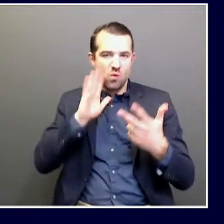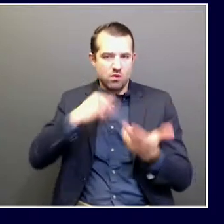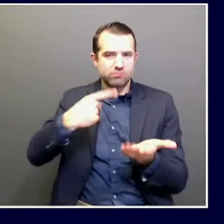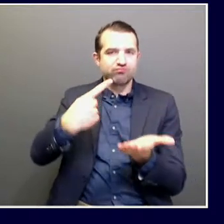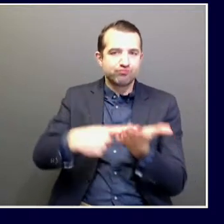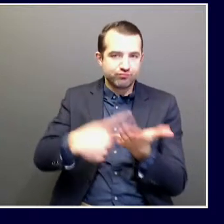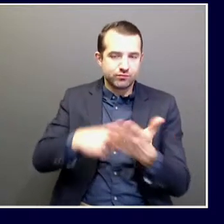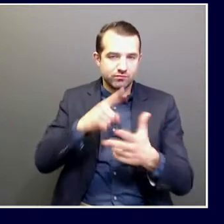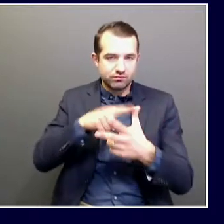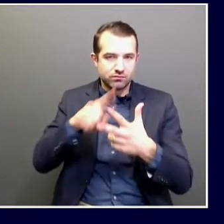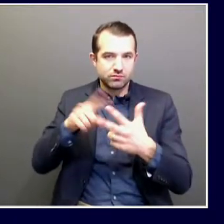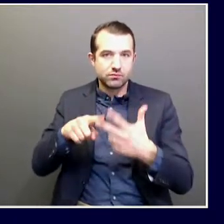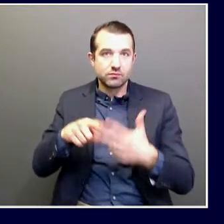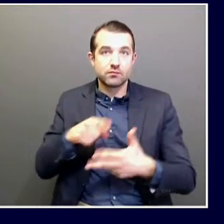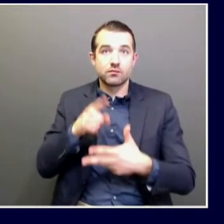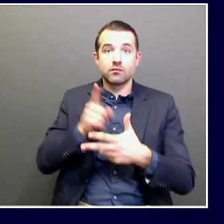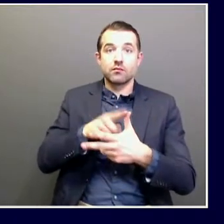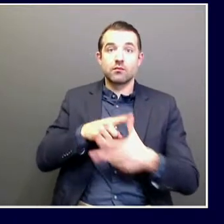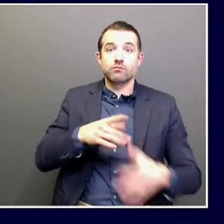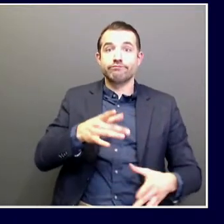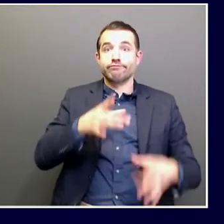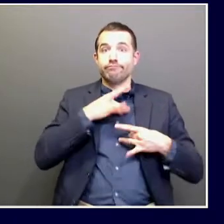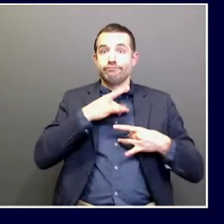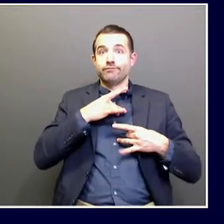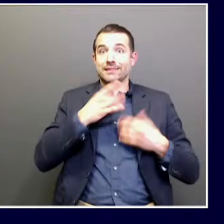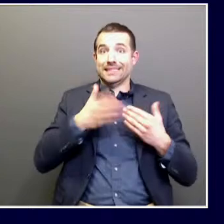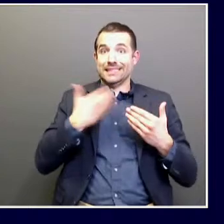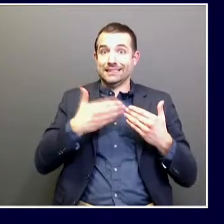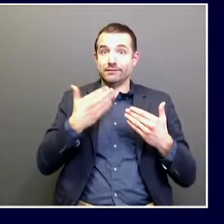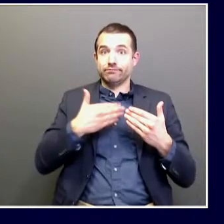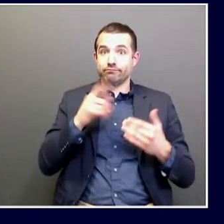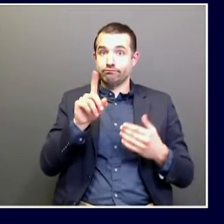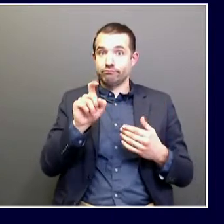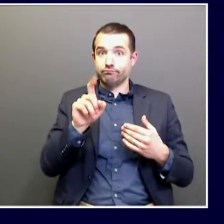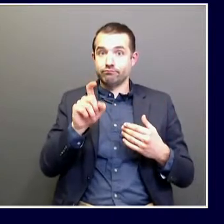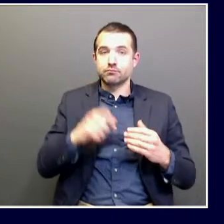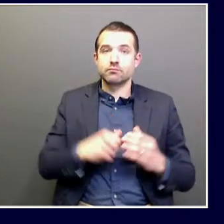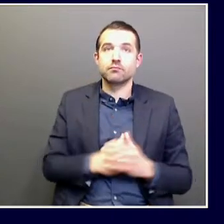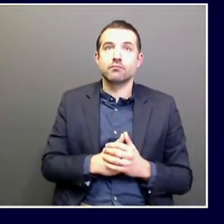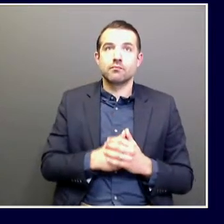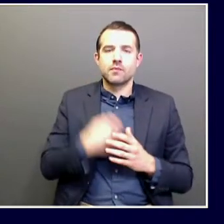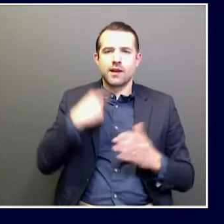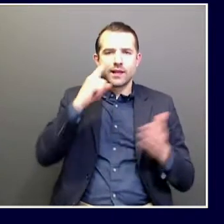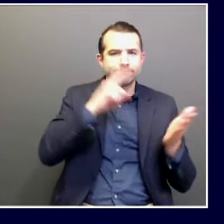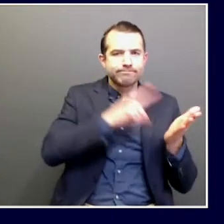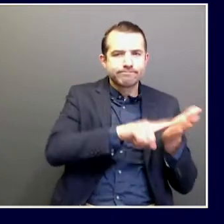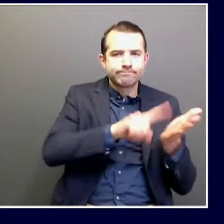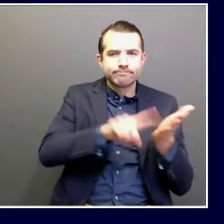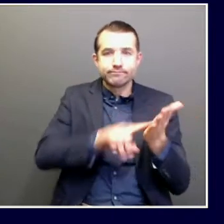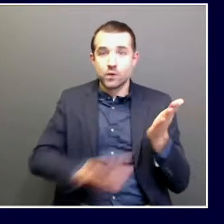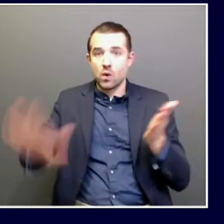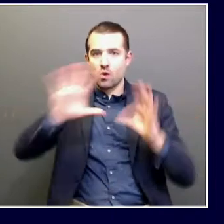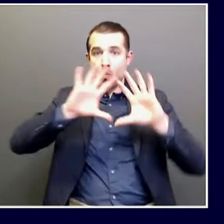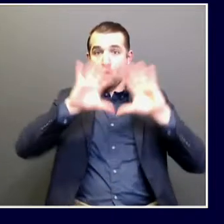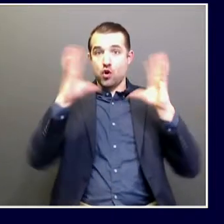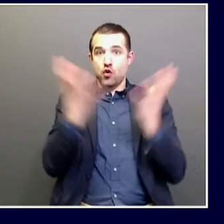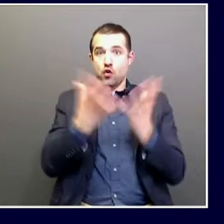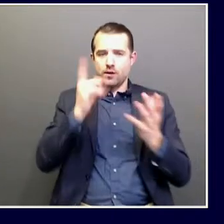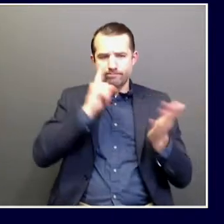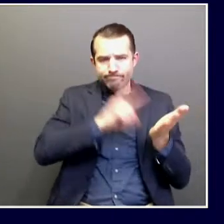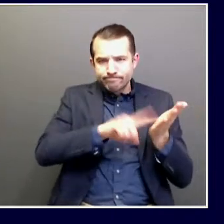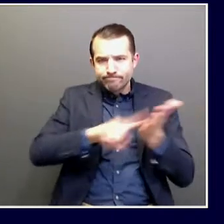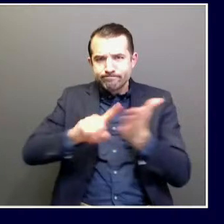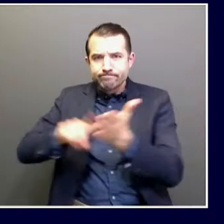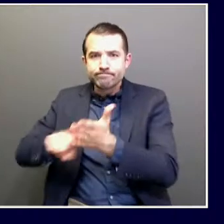early data that have been collected by researchers around the globe, Omicron appears to be more contagious than even